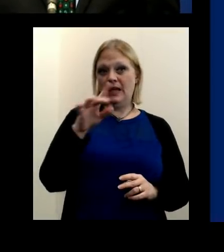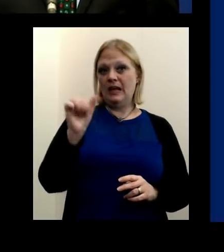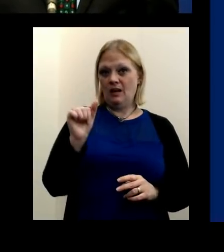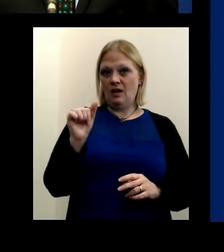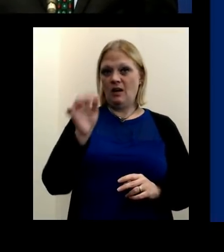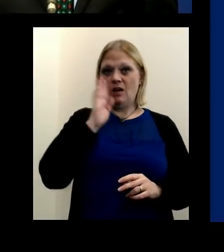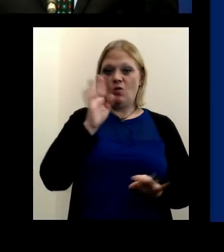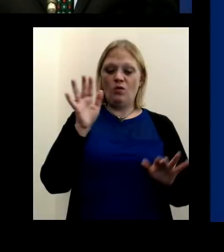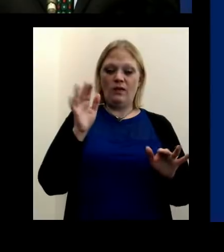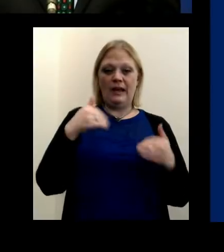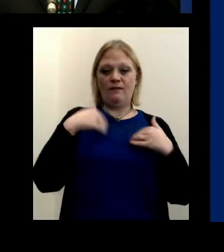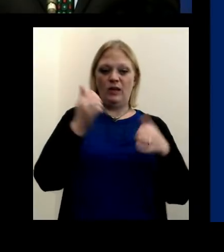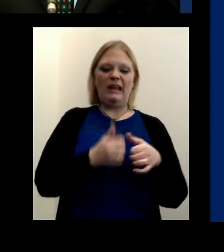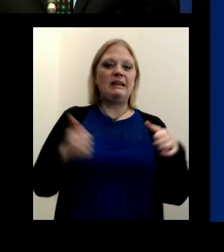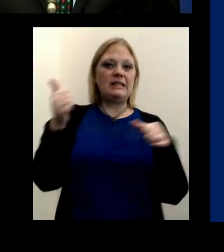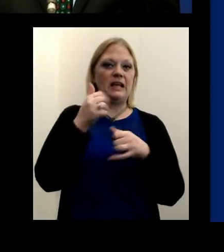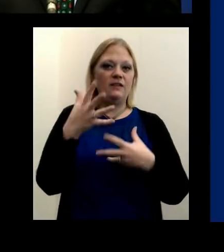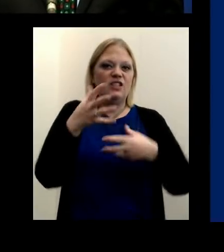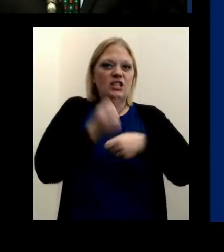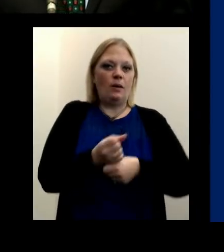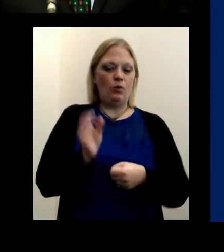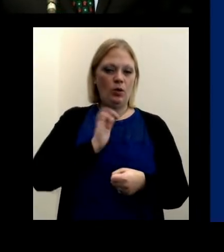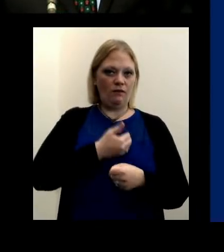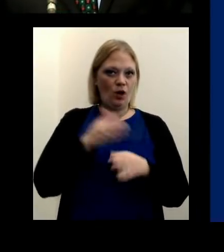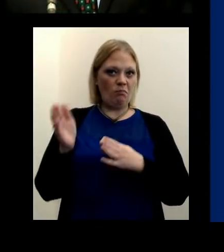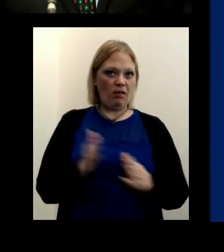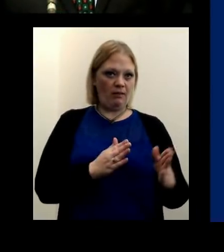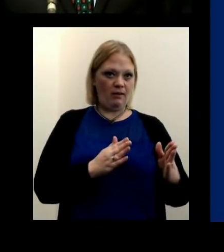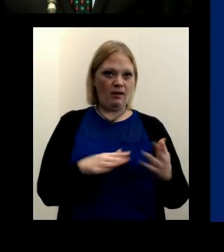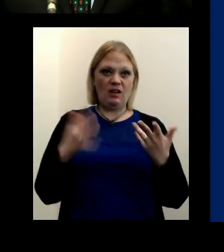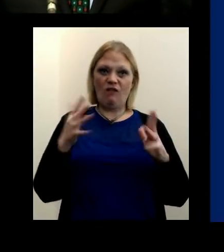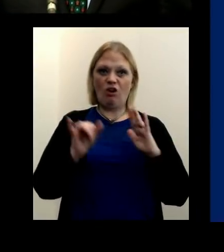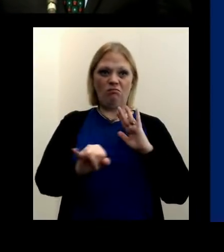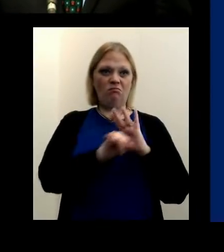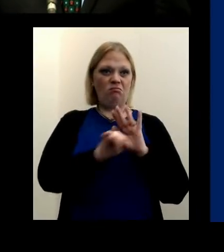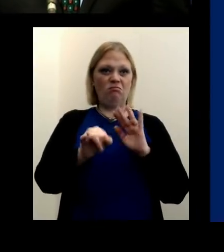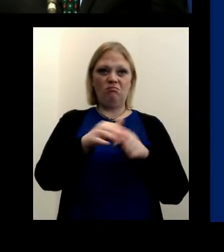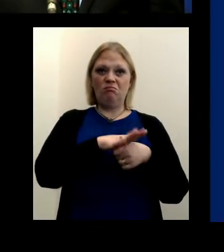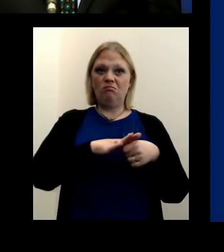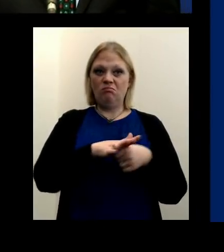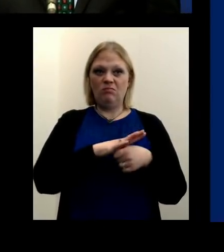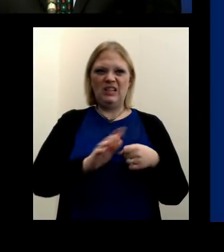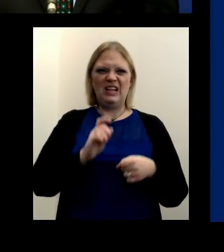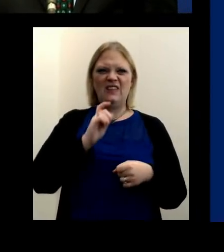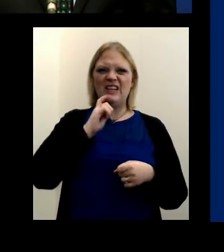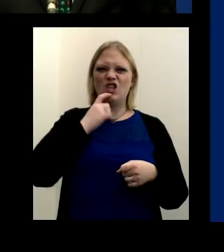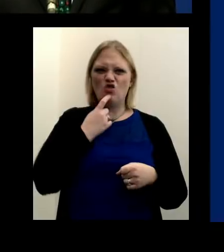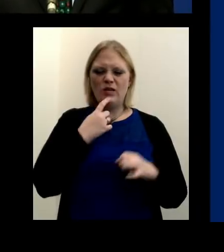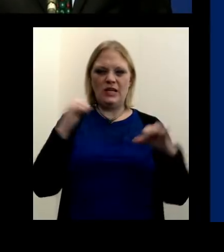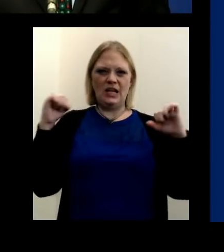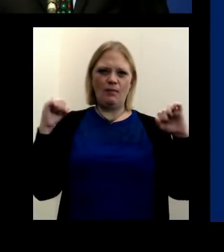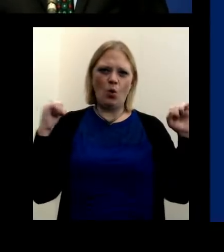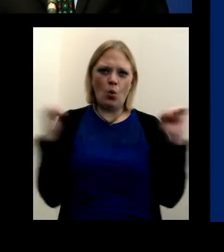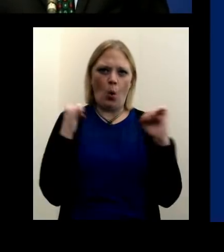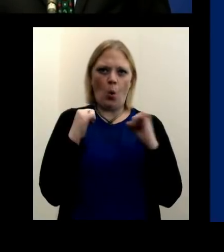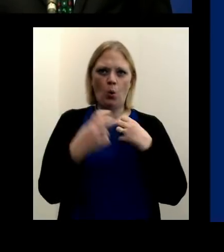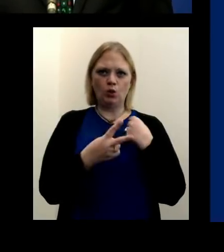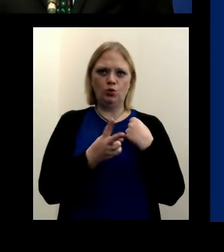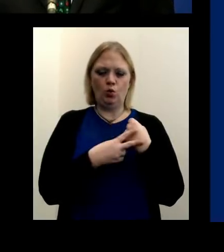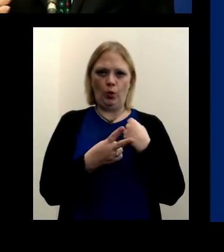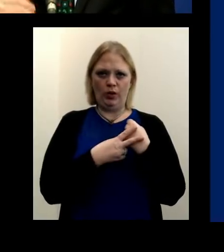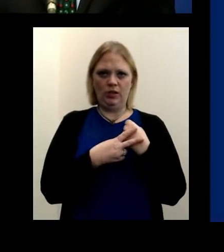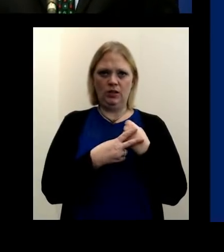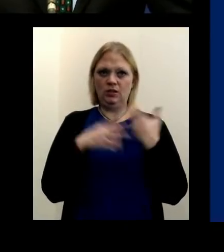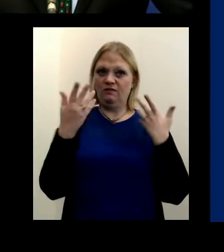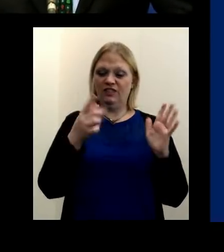be able to get an executive summary of our plan. They have already identified locations of extreme cold storage. As I noted earlier, it